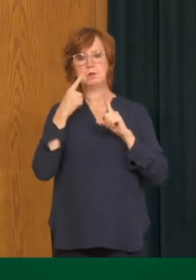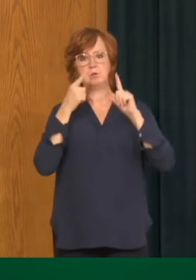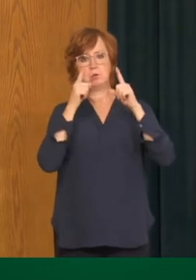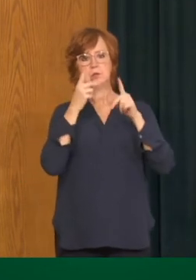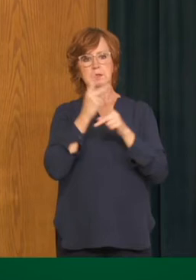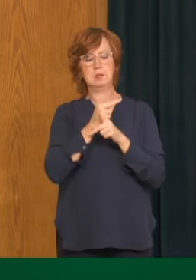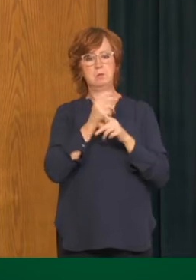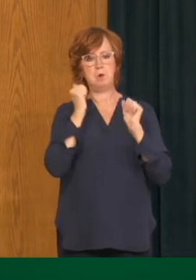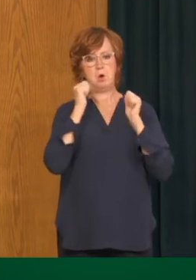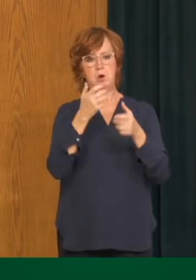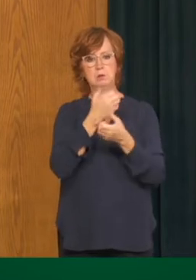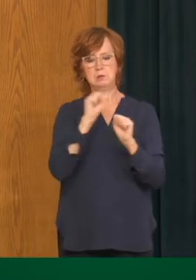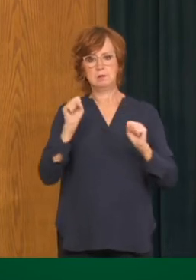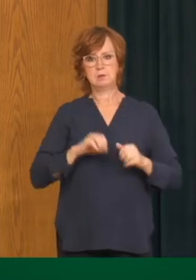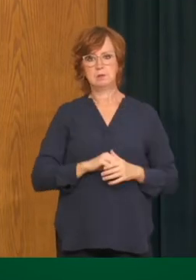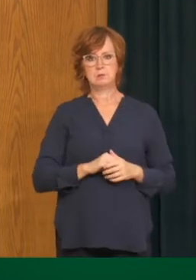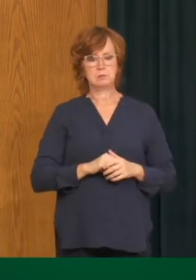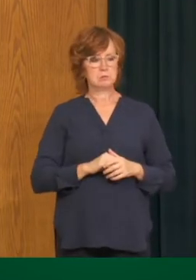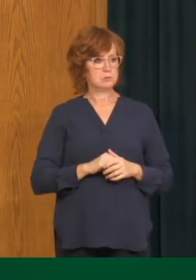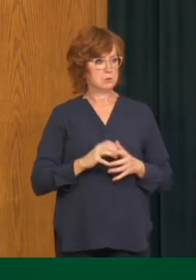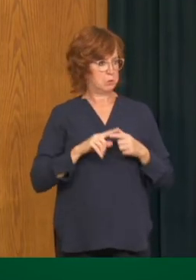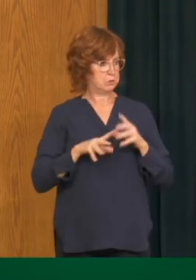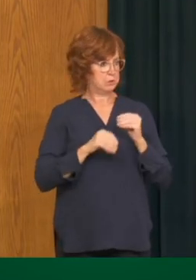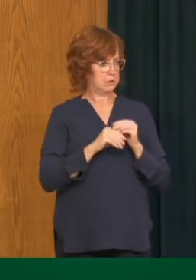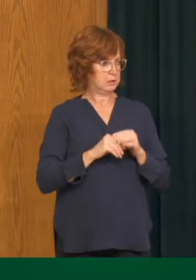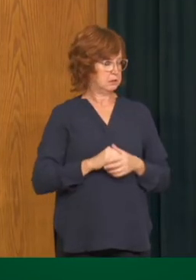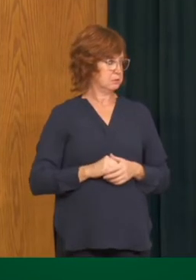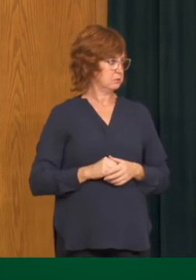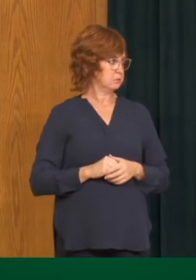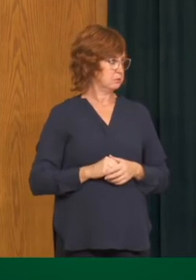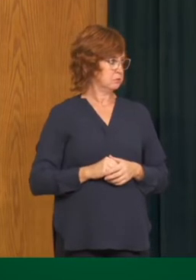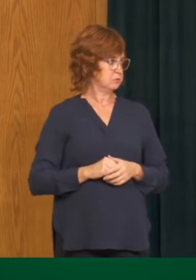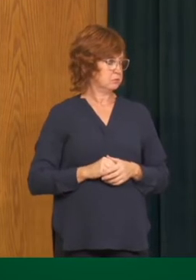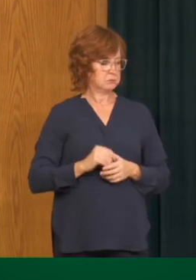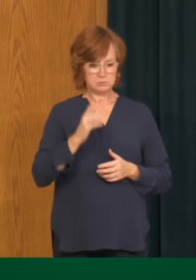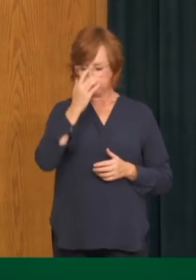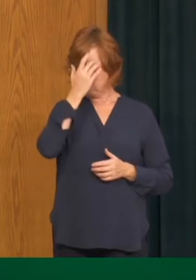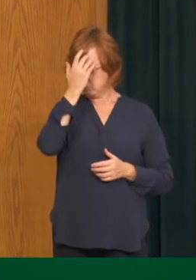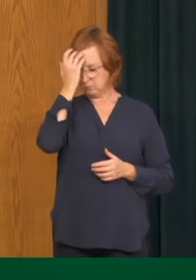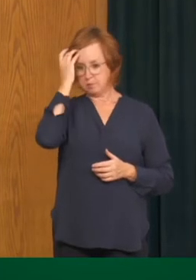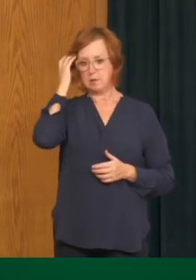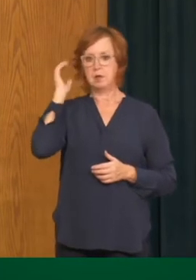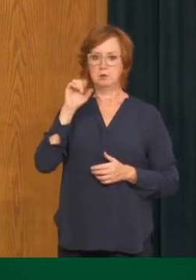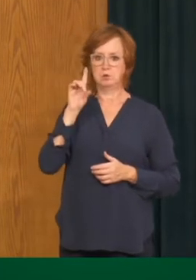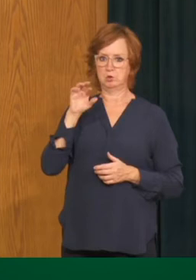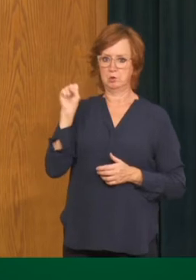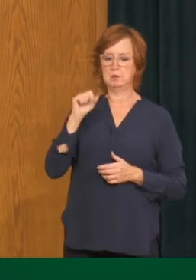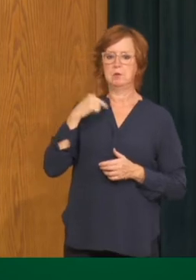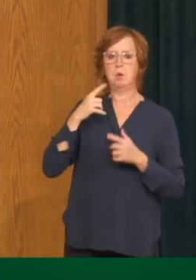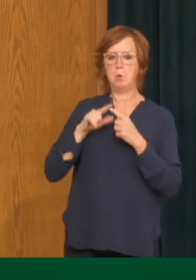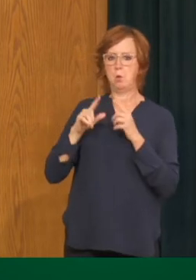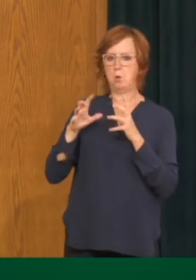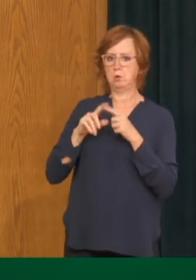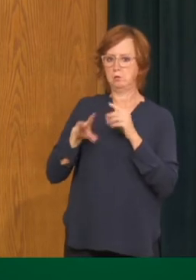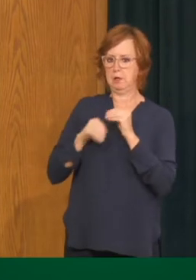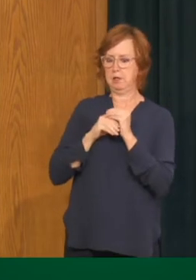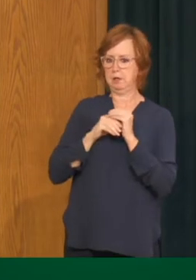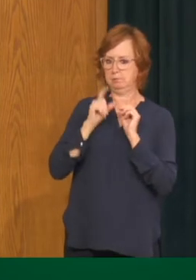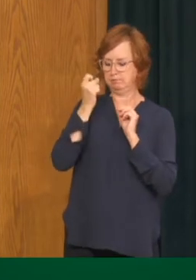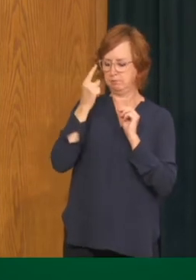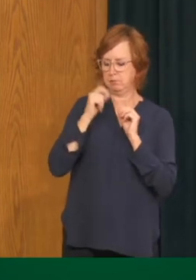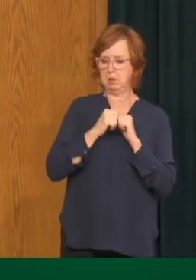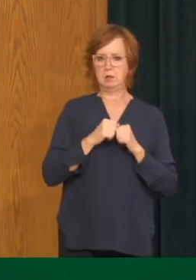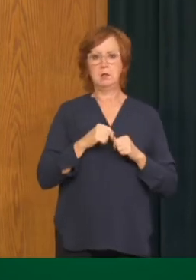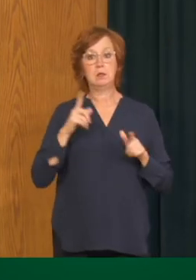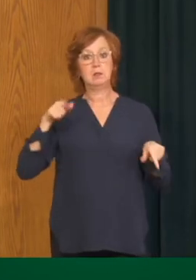possible here in Saskatchewan for the return of our students. You have anything to add to that, Doctor? I just want to say that as we reopen each